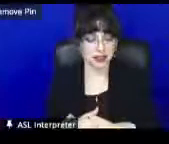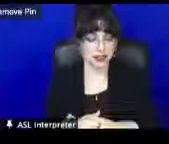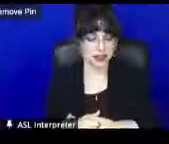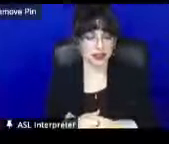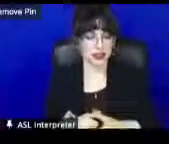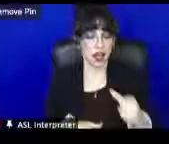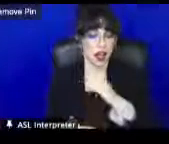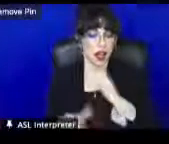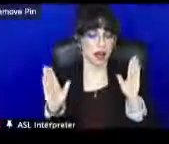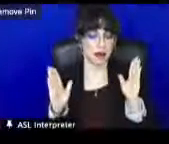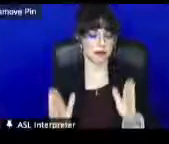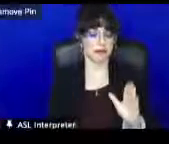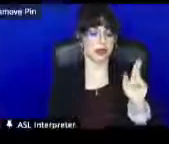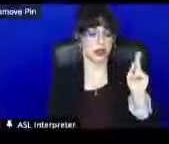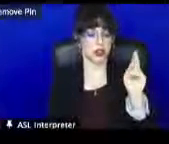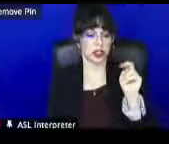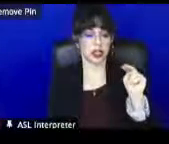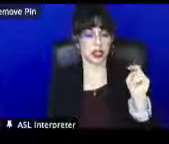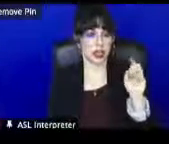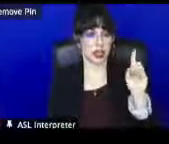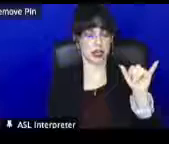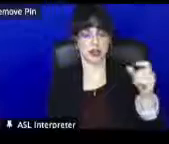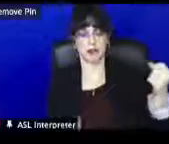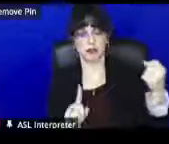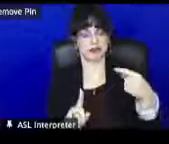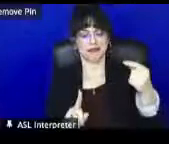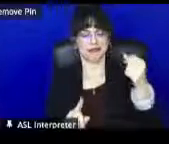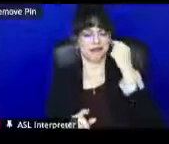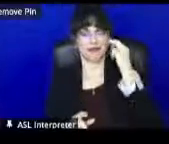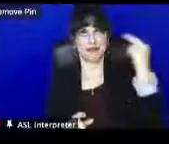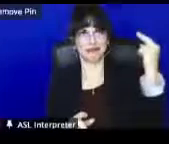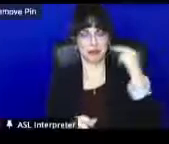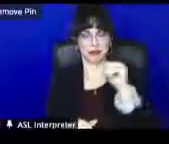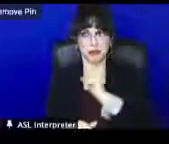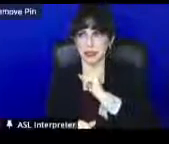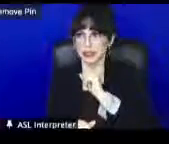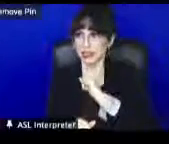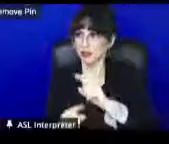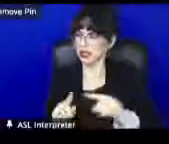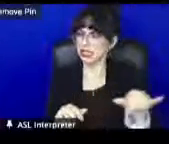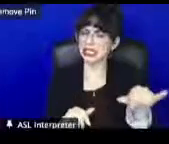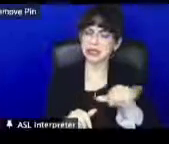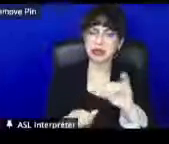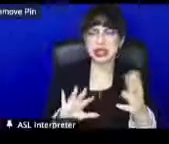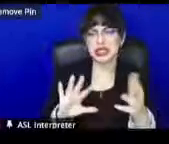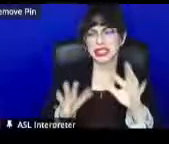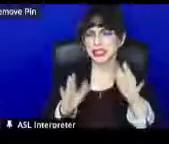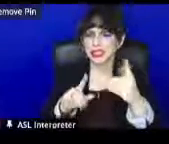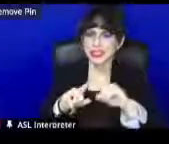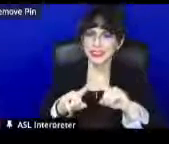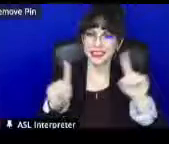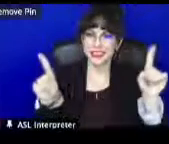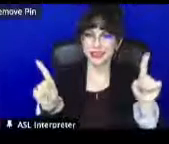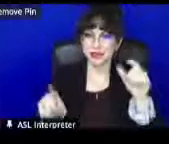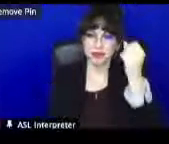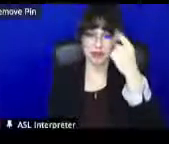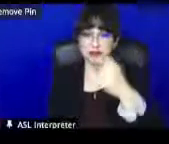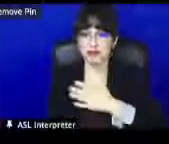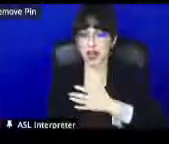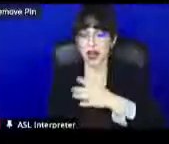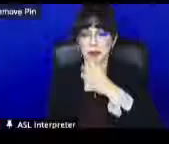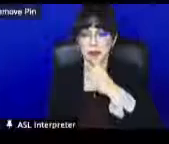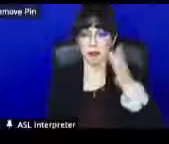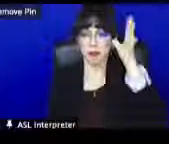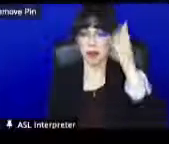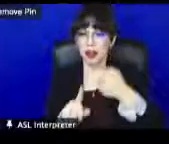Commissioner Kennedy sparked a memory, but kind of similar but different. My parents are from